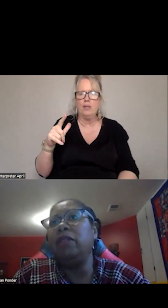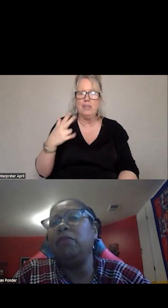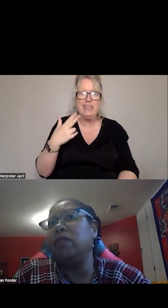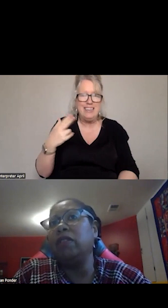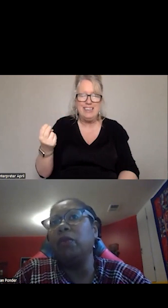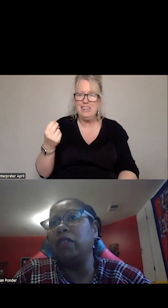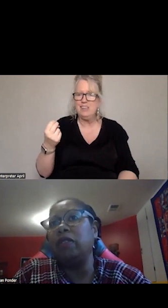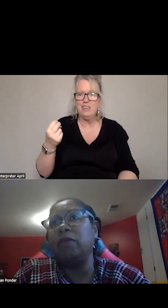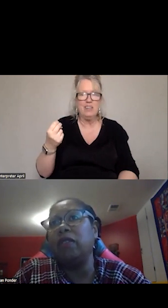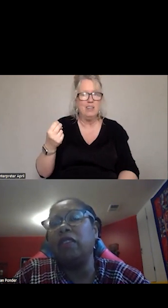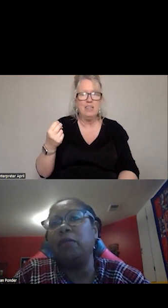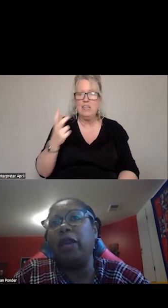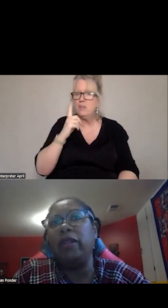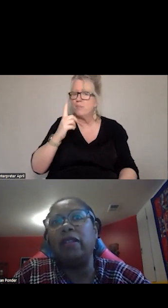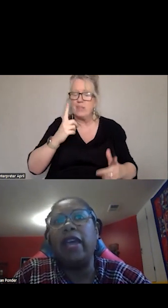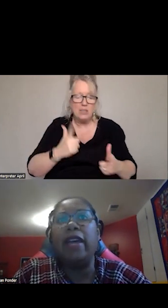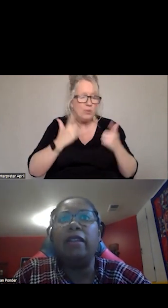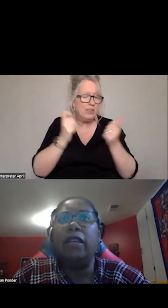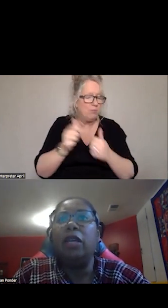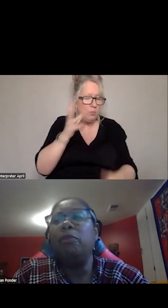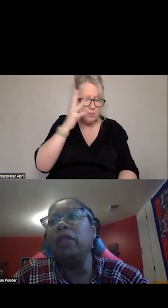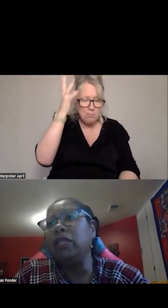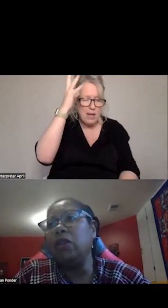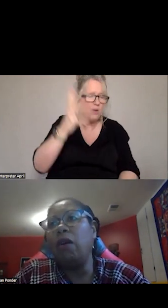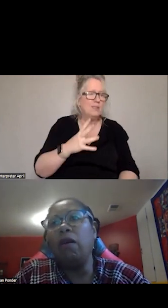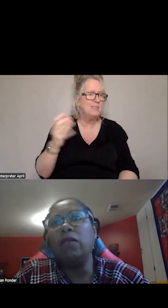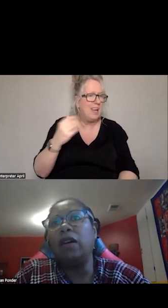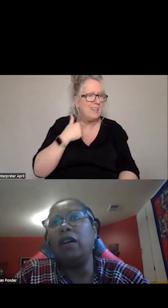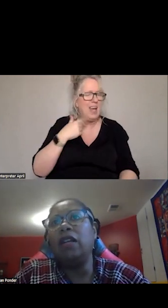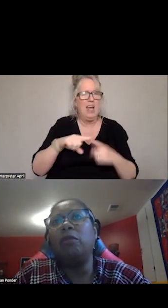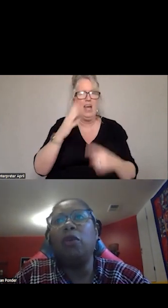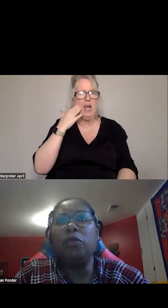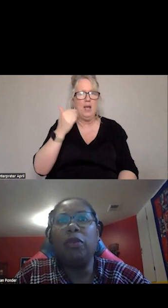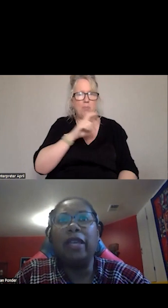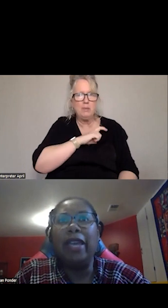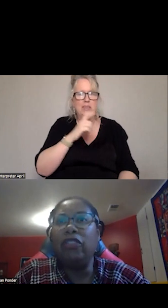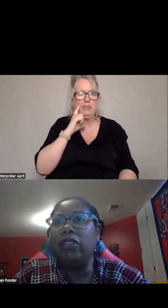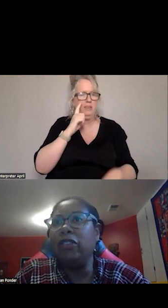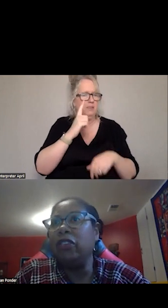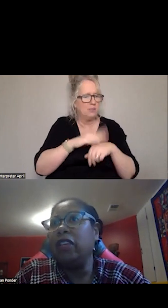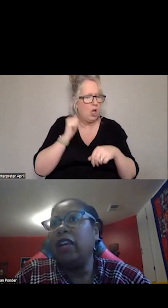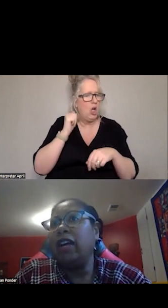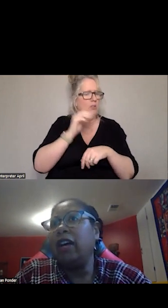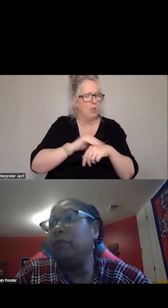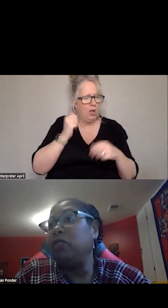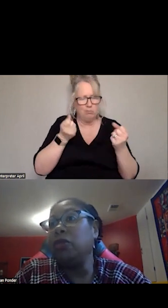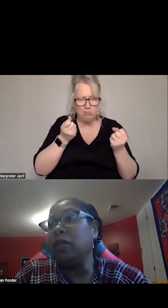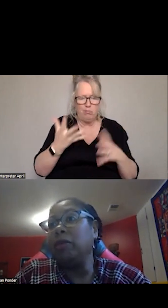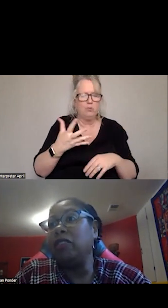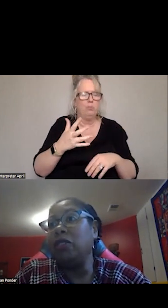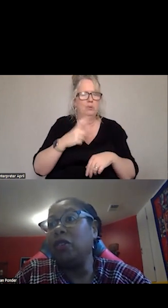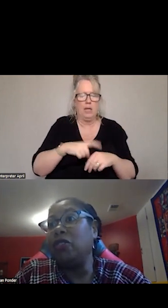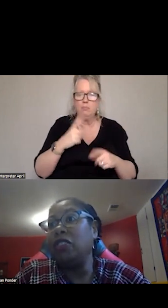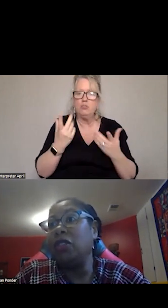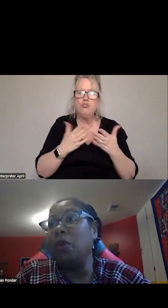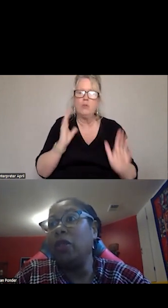he was living with his parents and had police called on multiple occasions. Generally